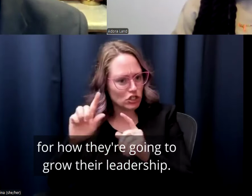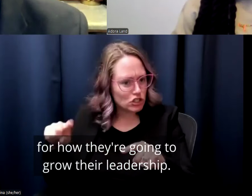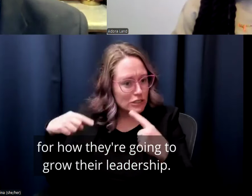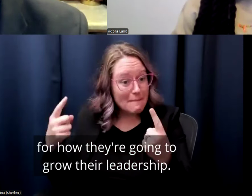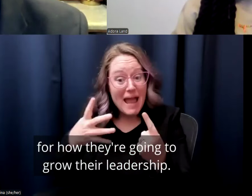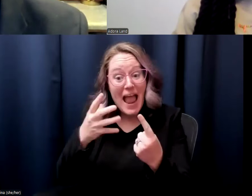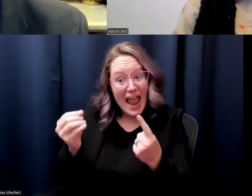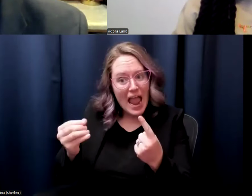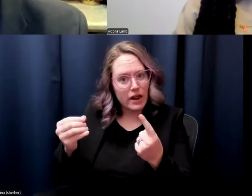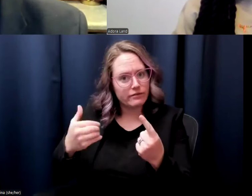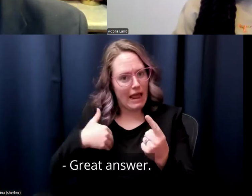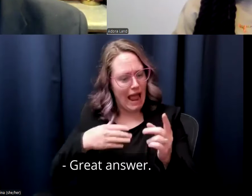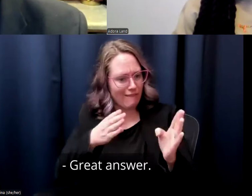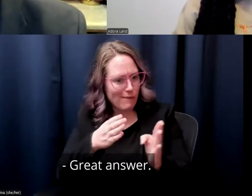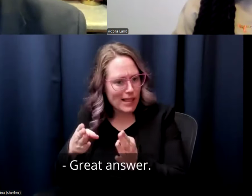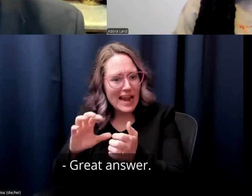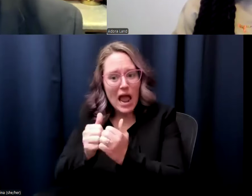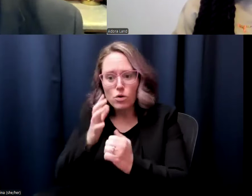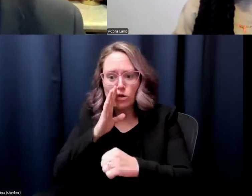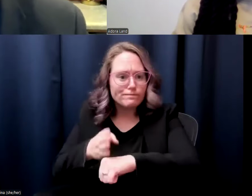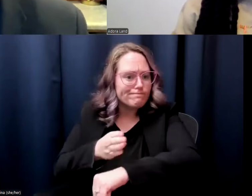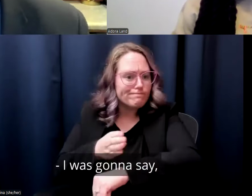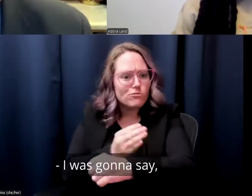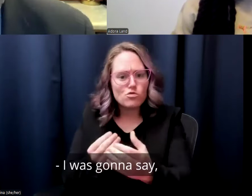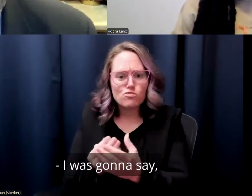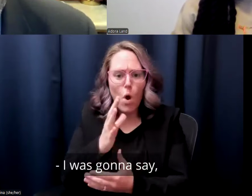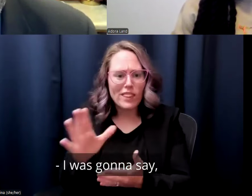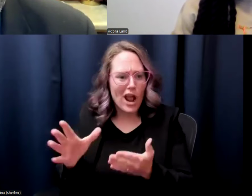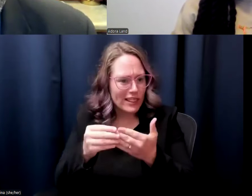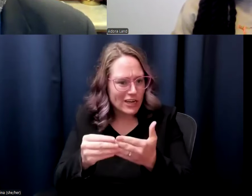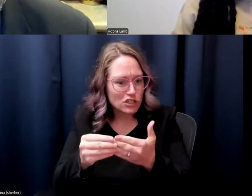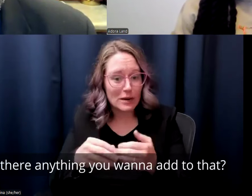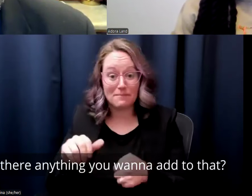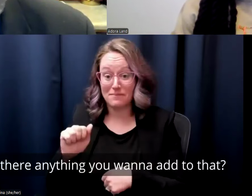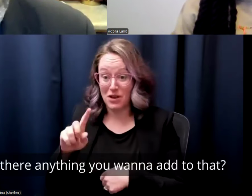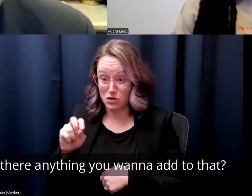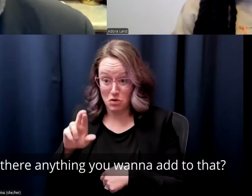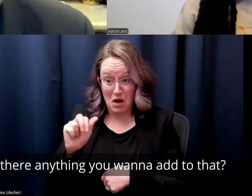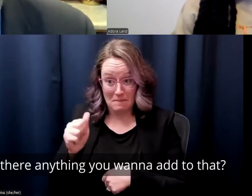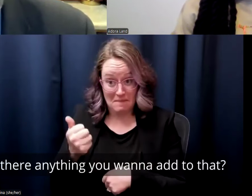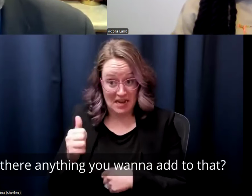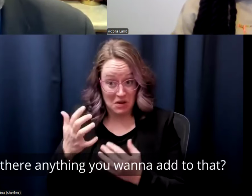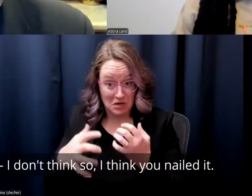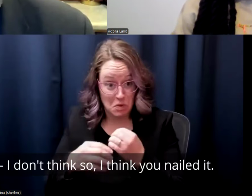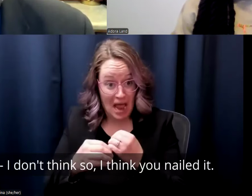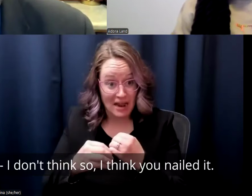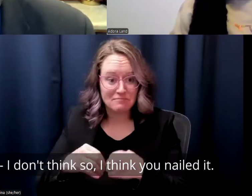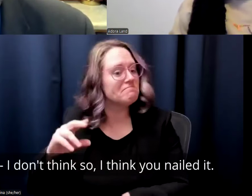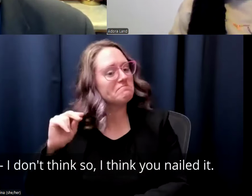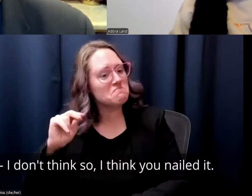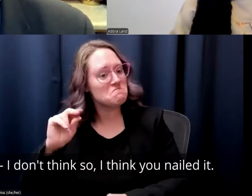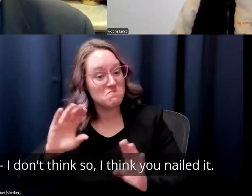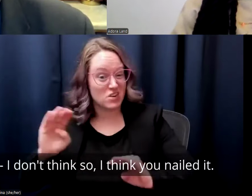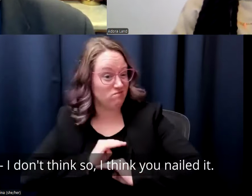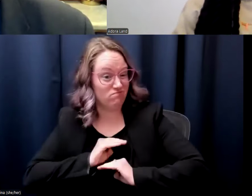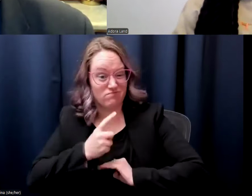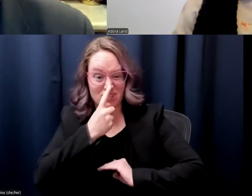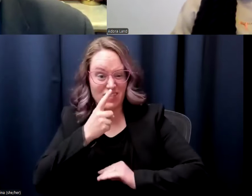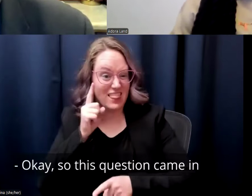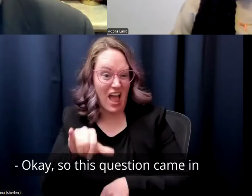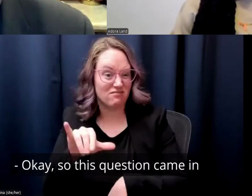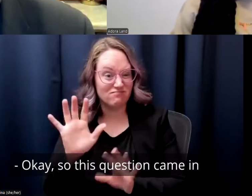leadership. Great answer. I was going to say, is there anything you want to add to that? I don't think so. I think you nailed it.